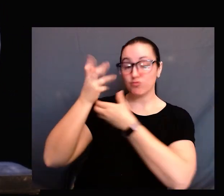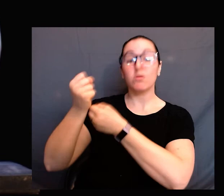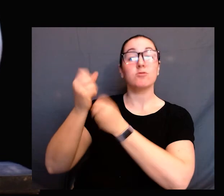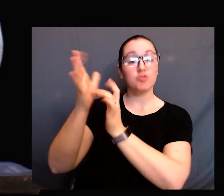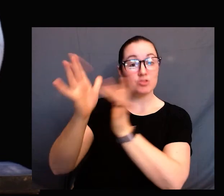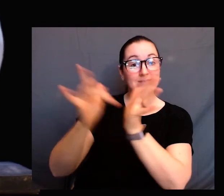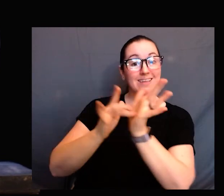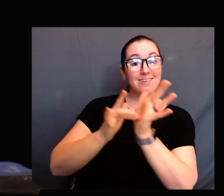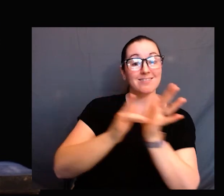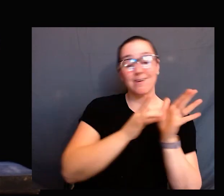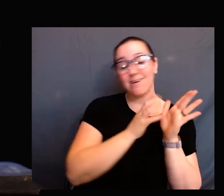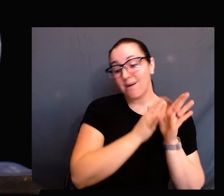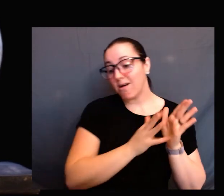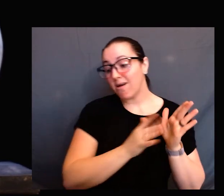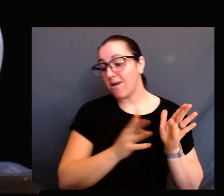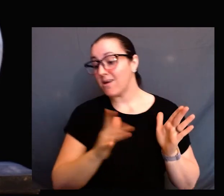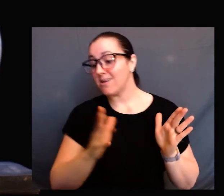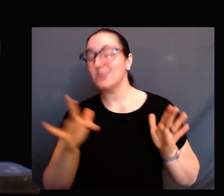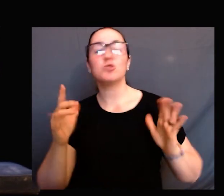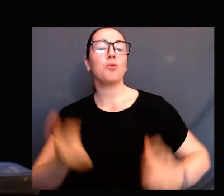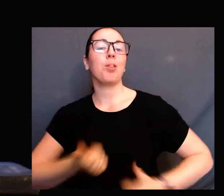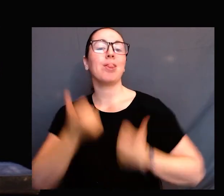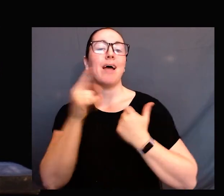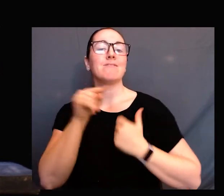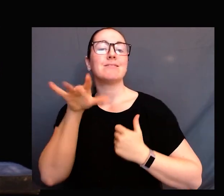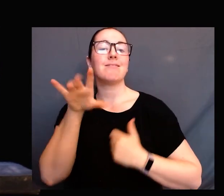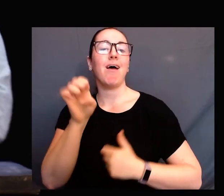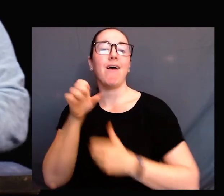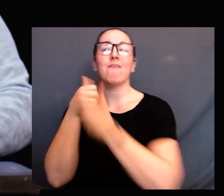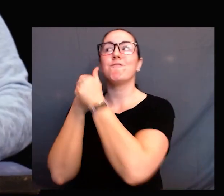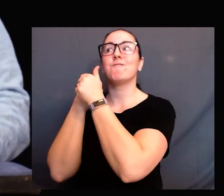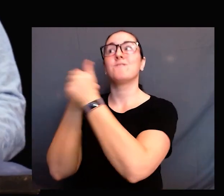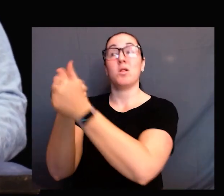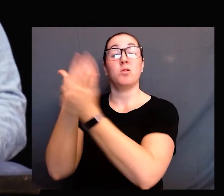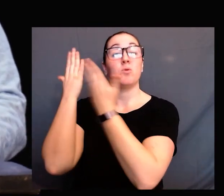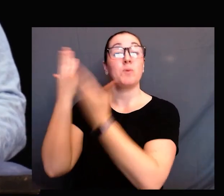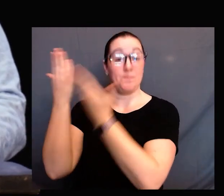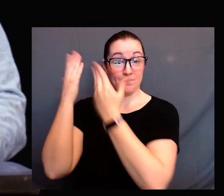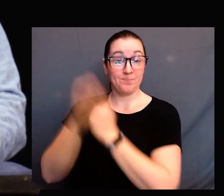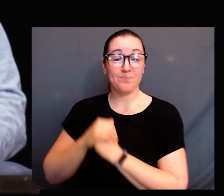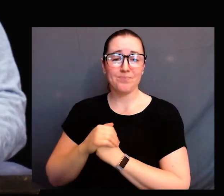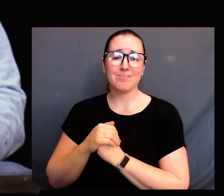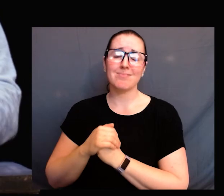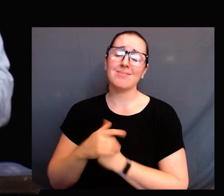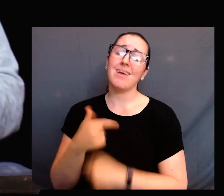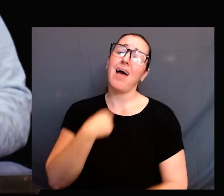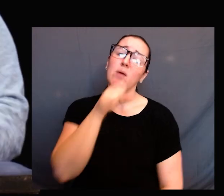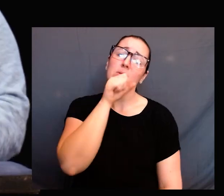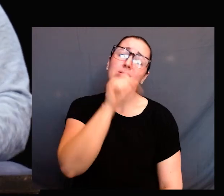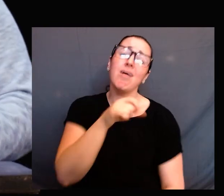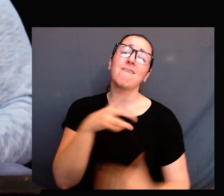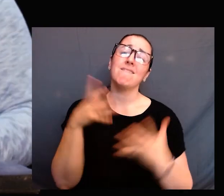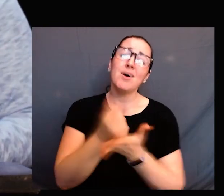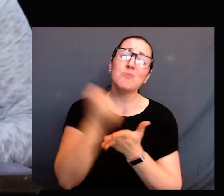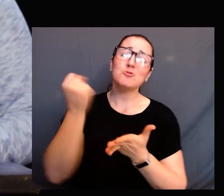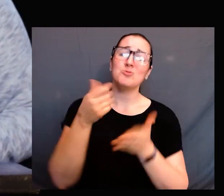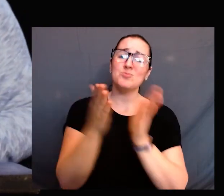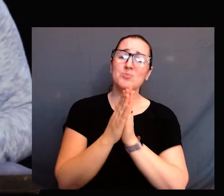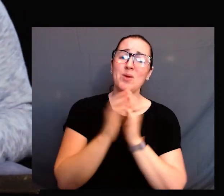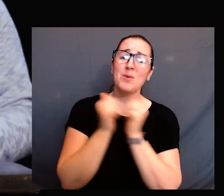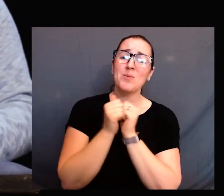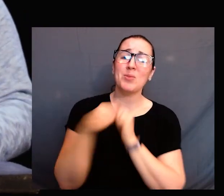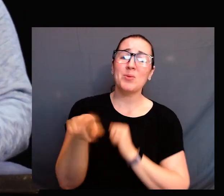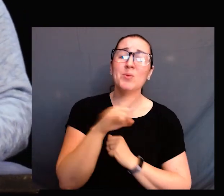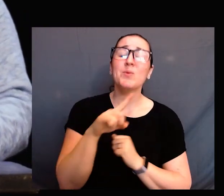Jesus to a lifestyle of following him. I would love the opportunity to pray for